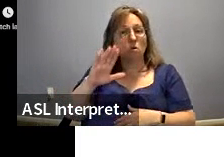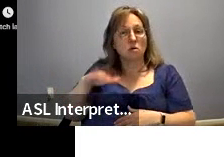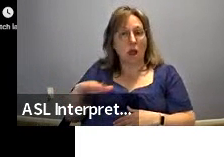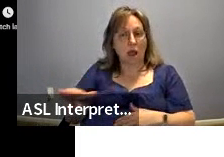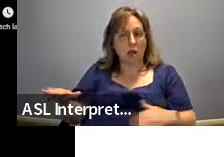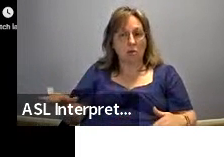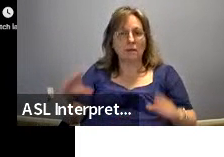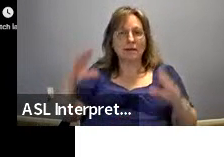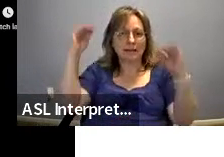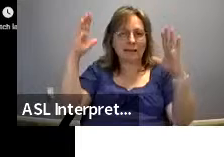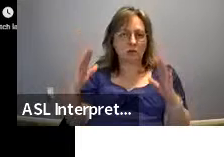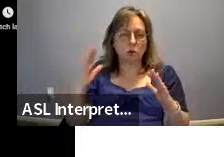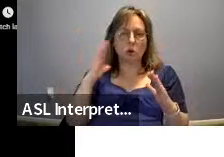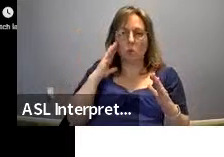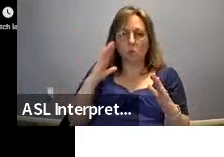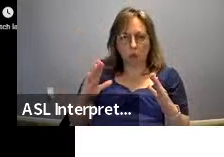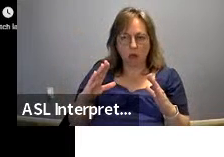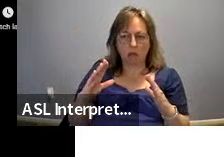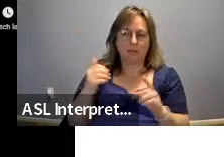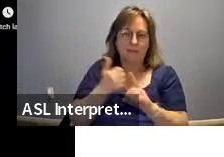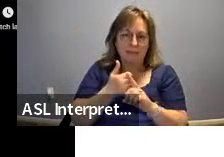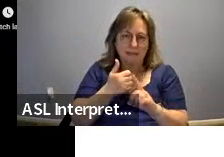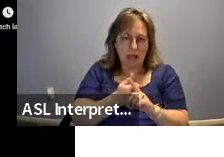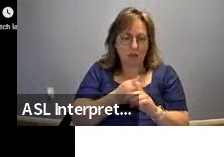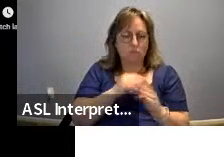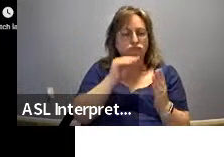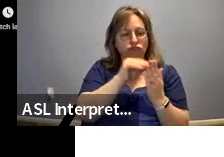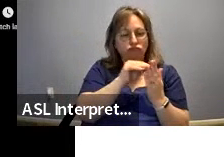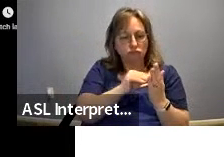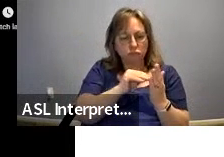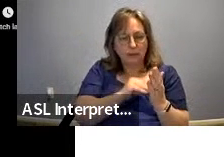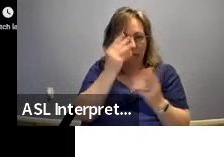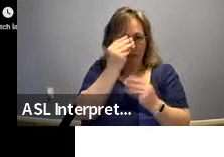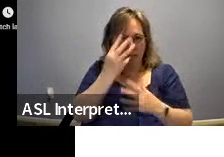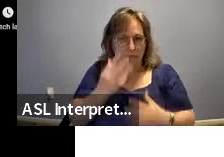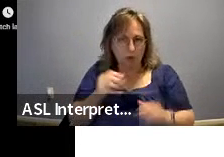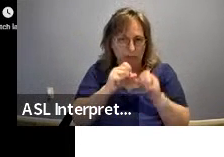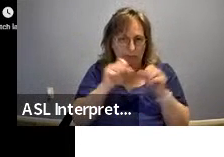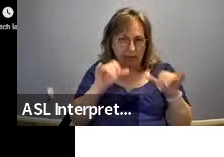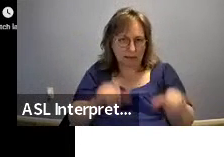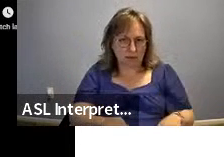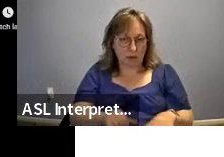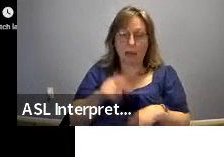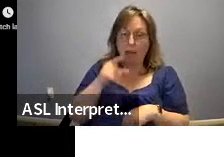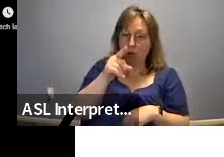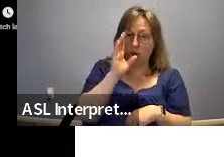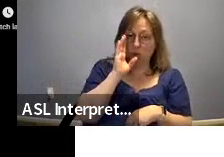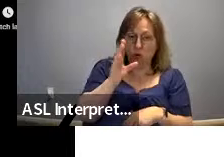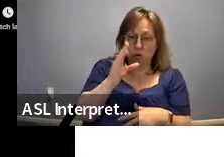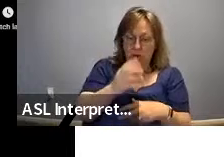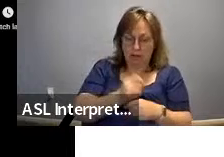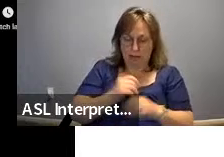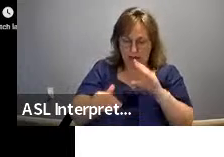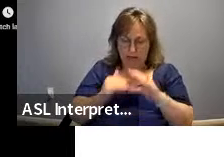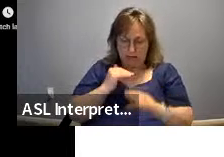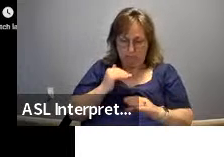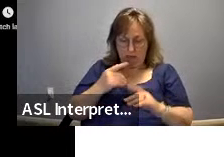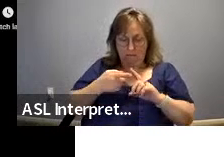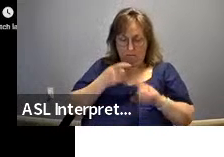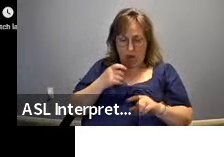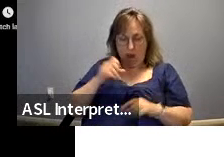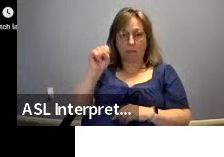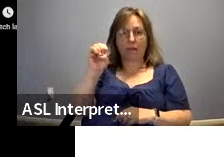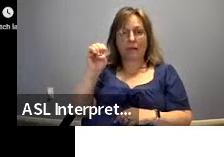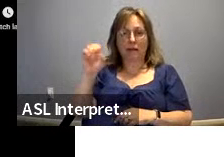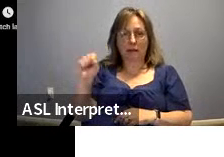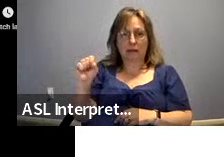will put information into the system. Then you'll get an email from Seesaw that you can click